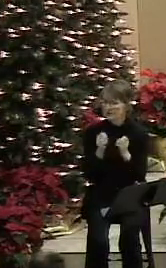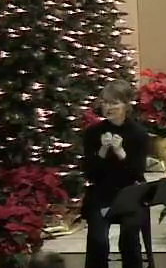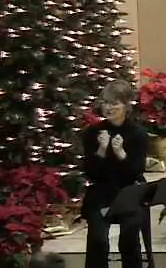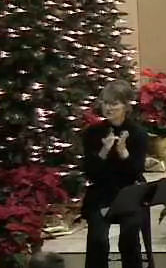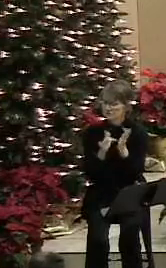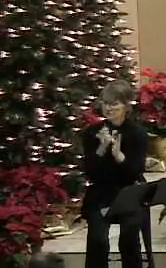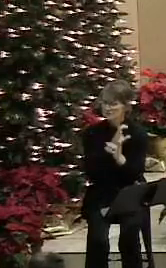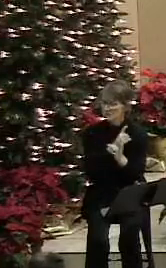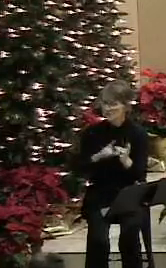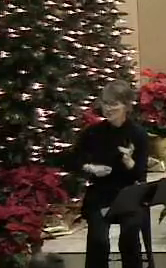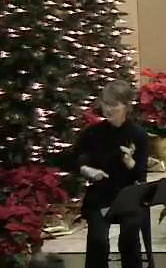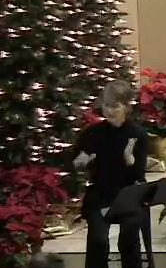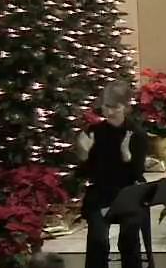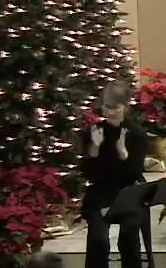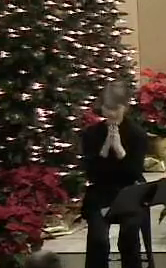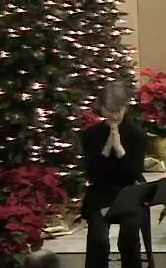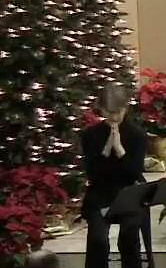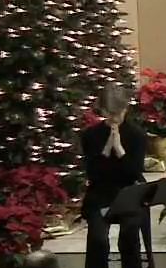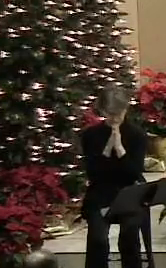Amen.